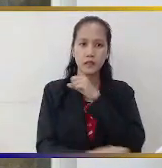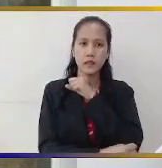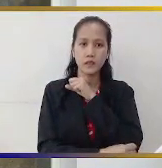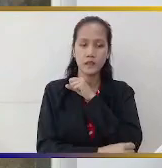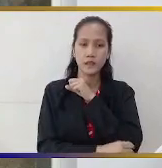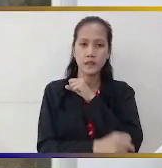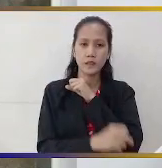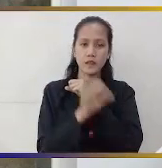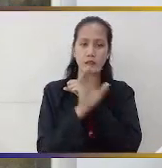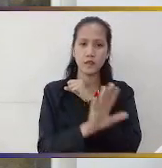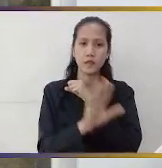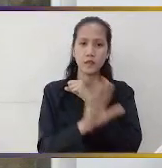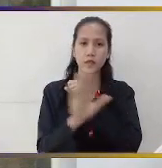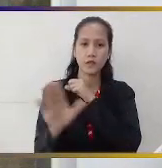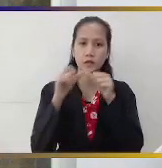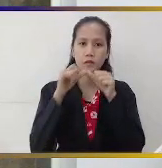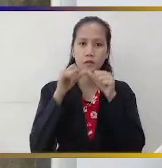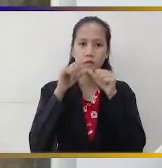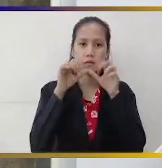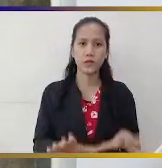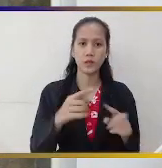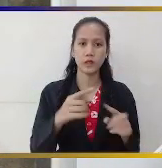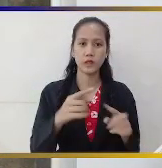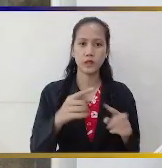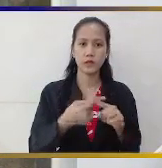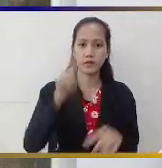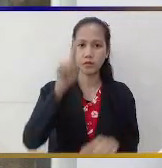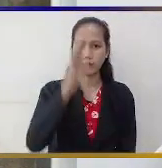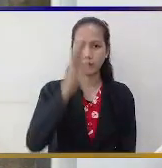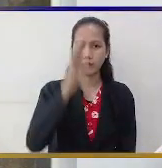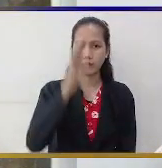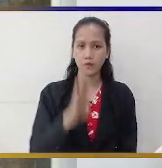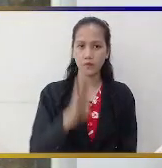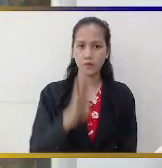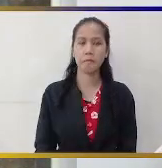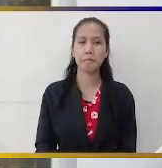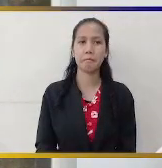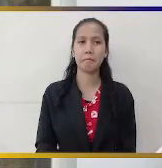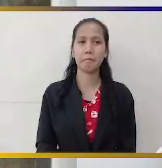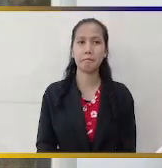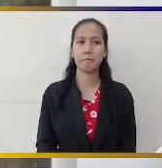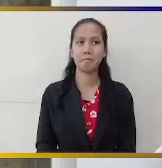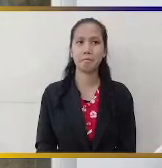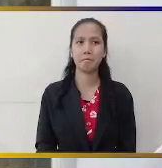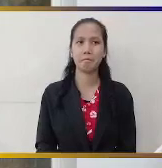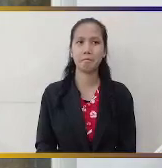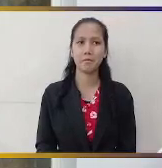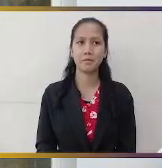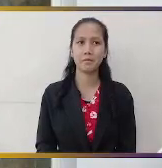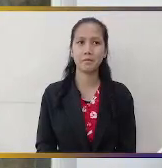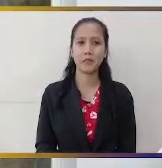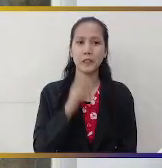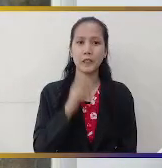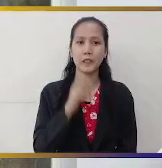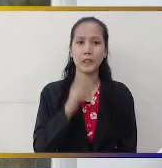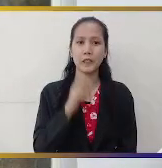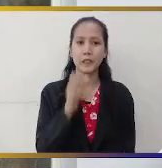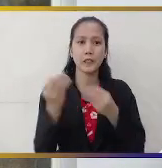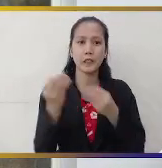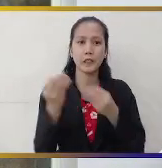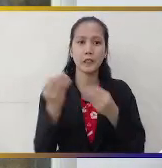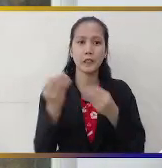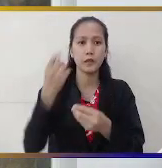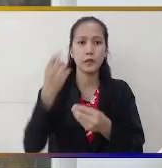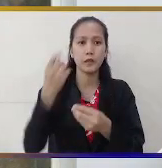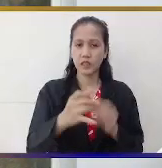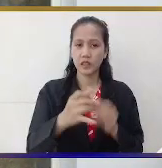Not sowing, not giving, not releasing will steal from you. What